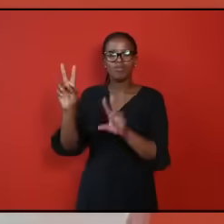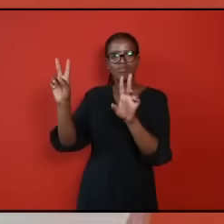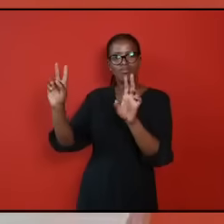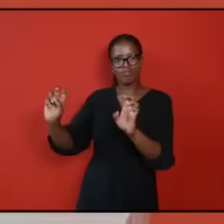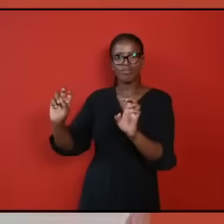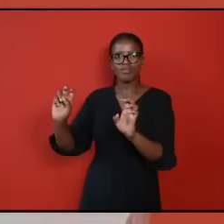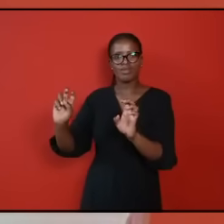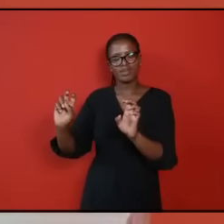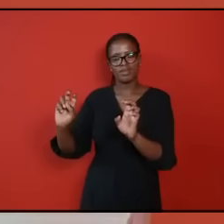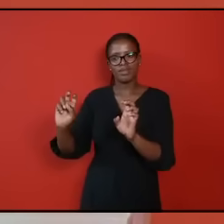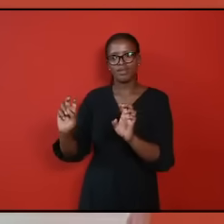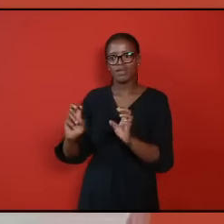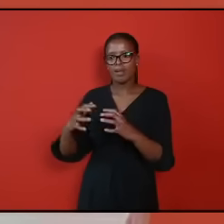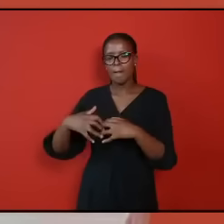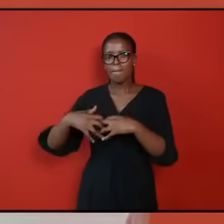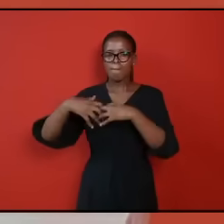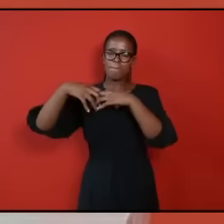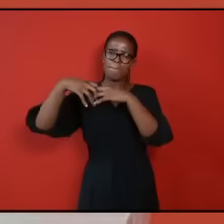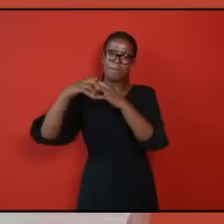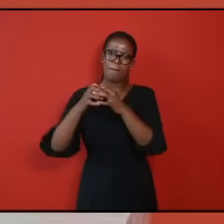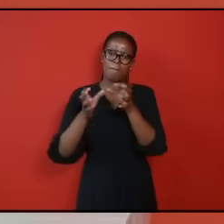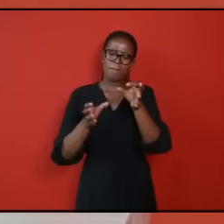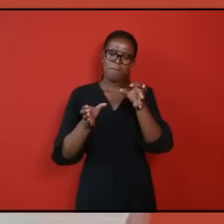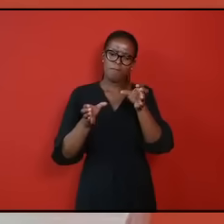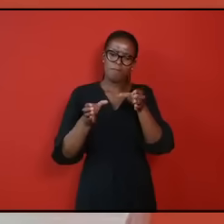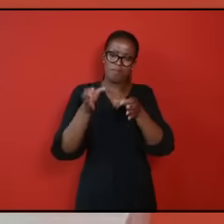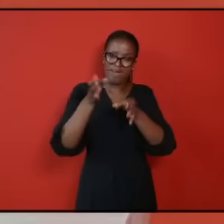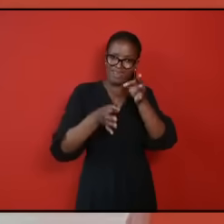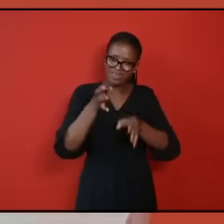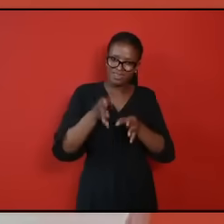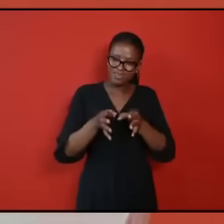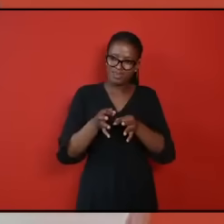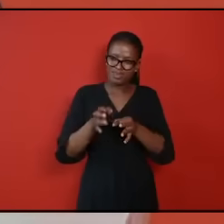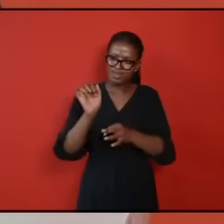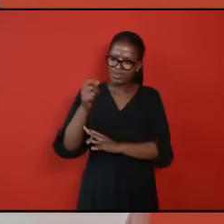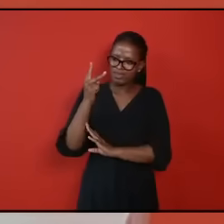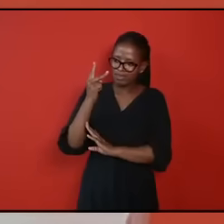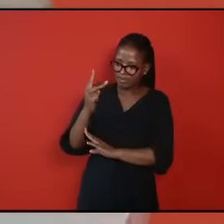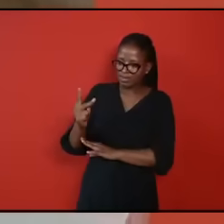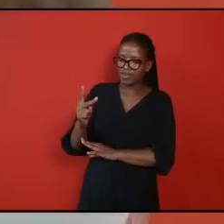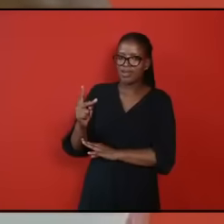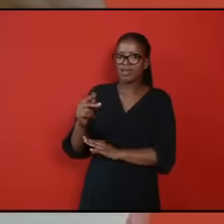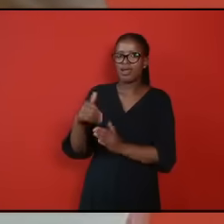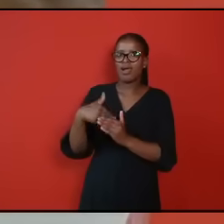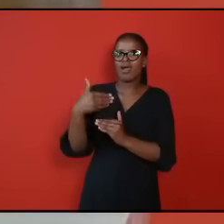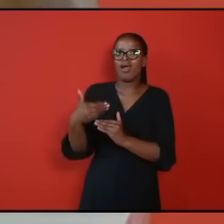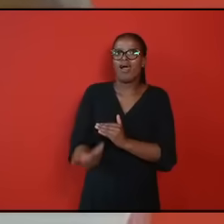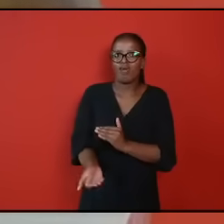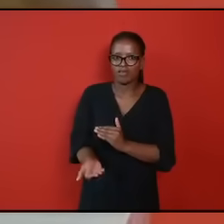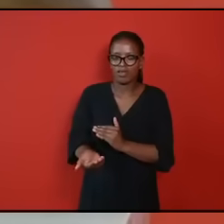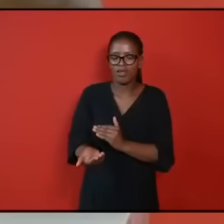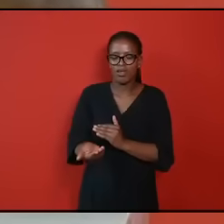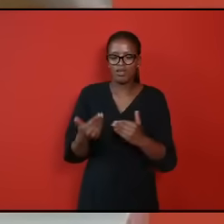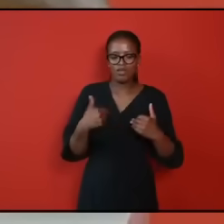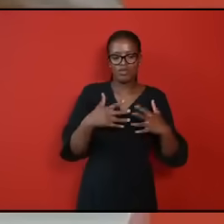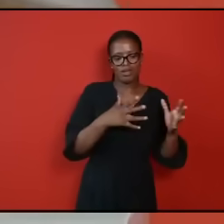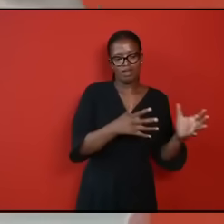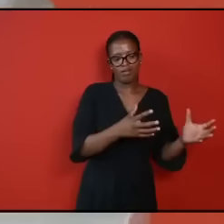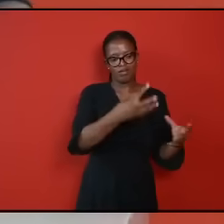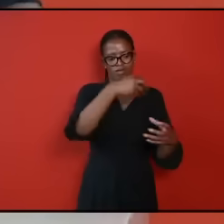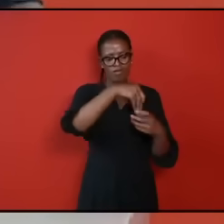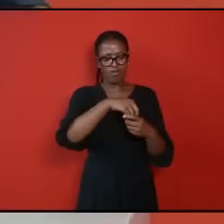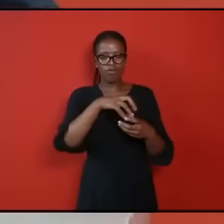of forming a party are there, where you now start attaching organizational